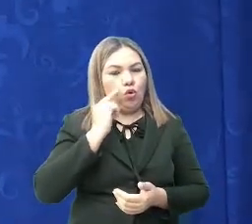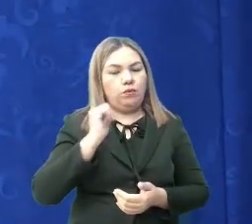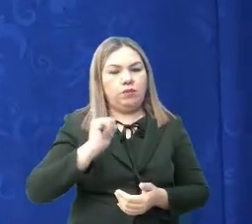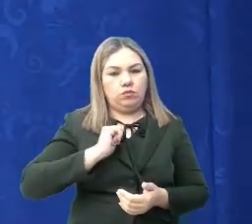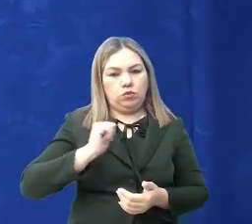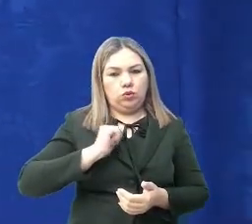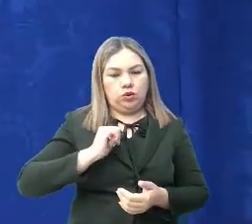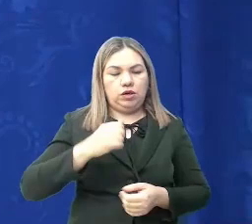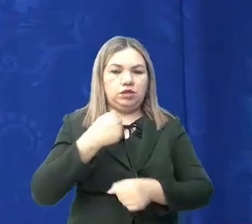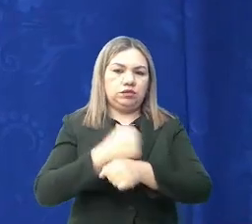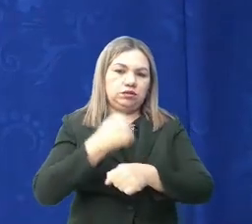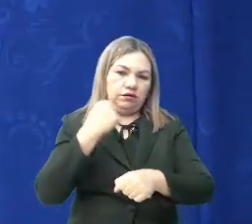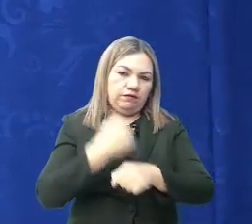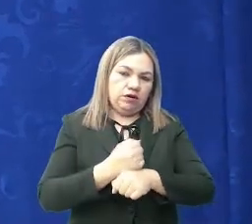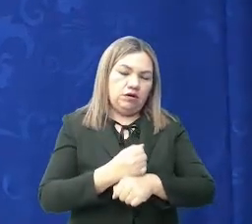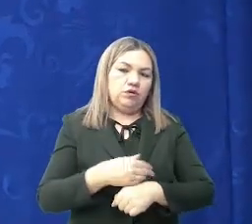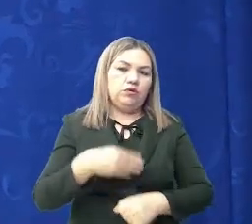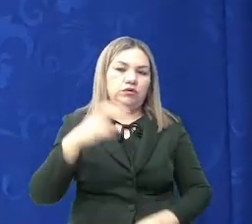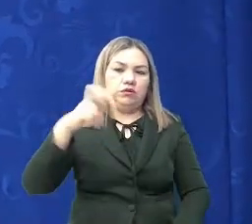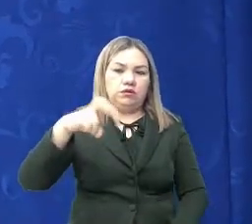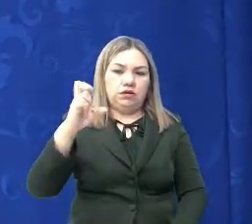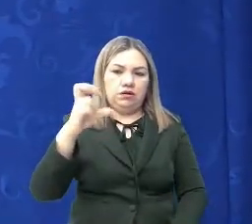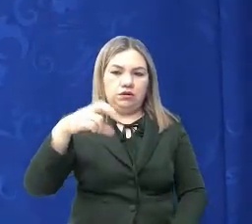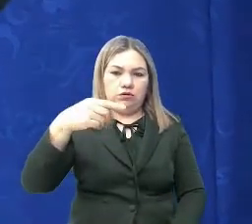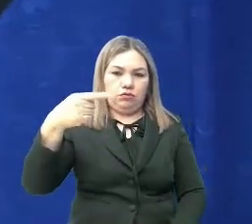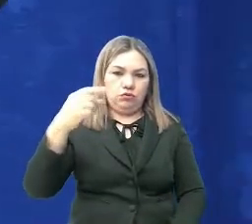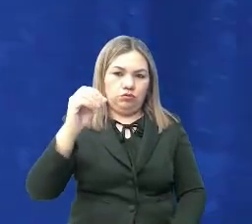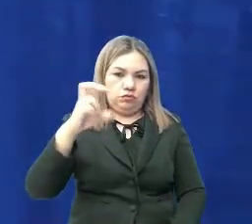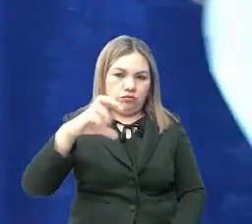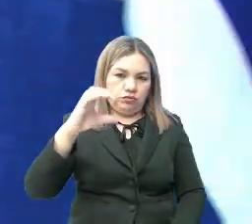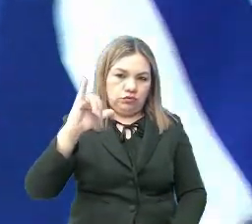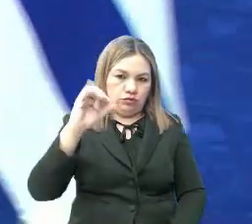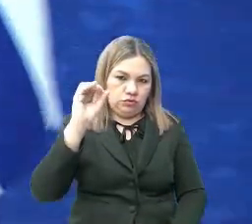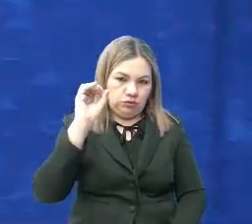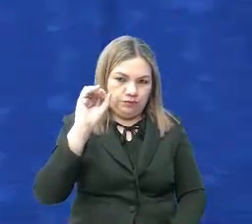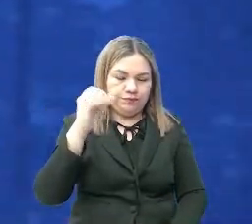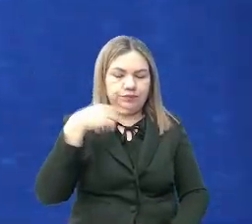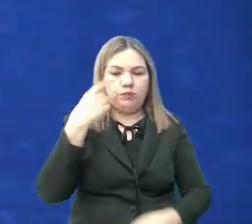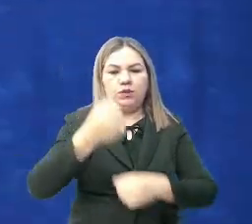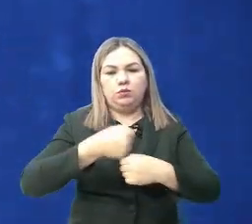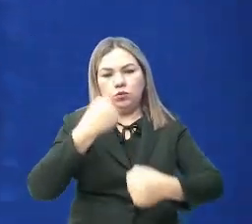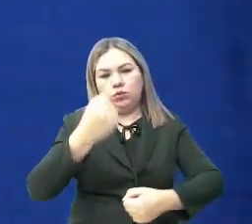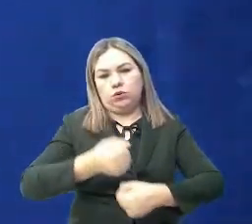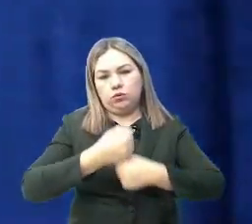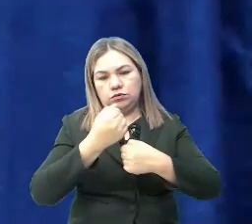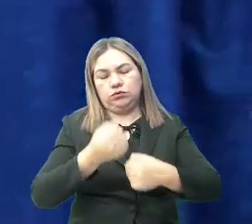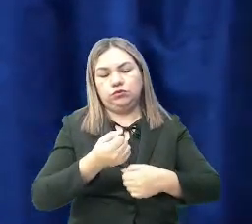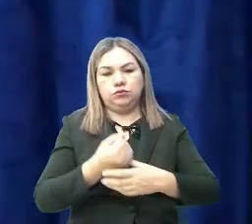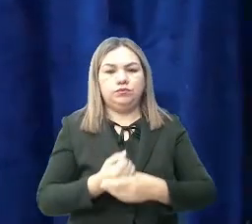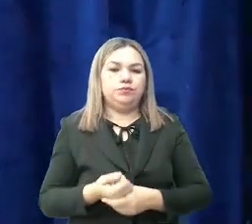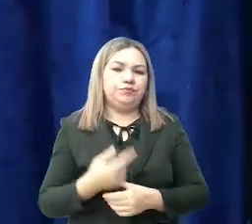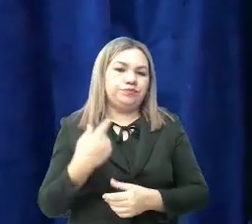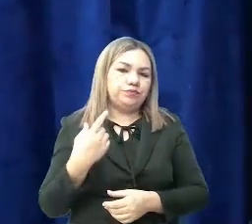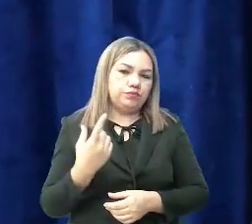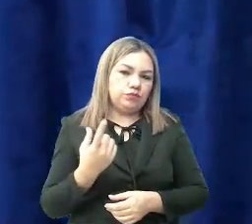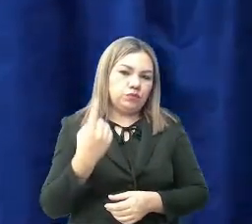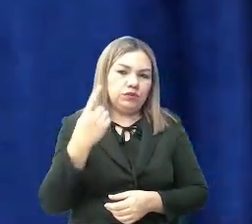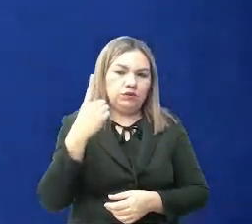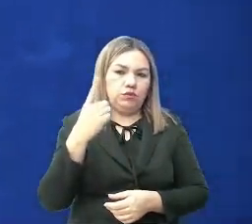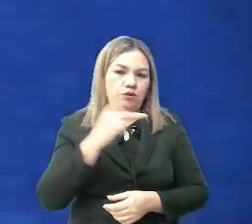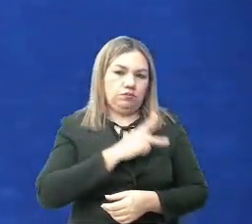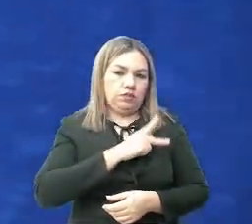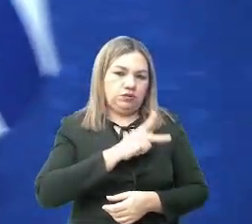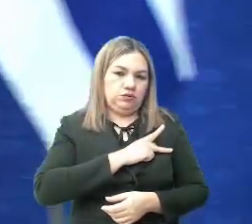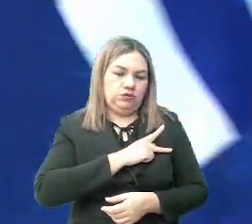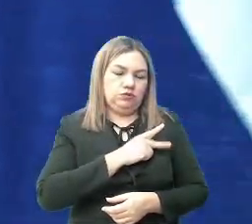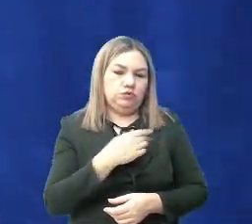he has given you as a businesswoman, as an apostle, as a prophet, a person that's going